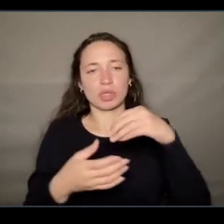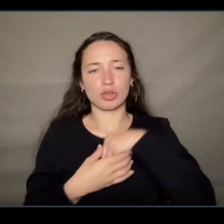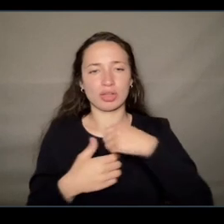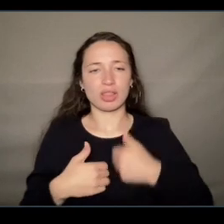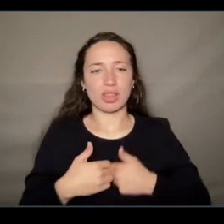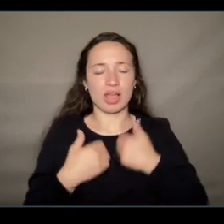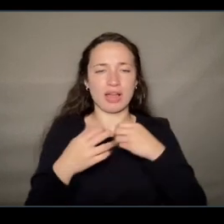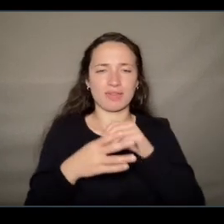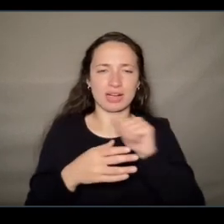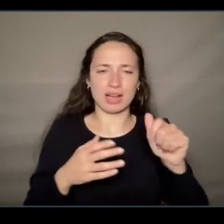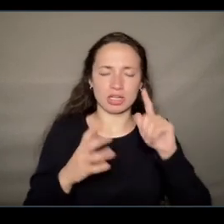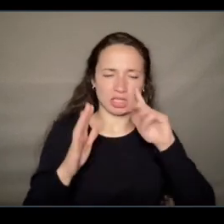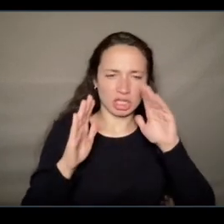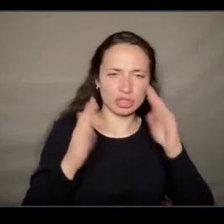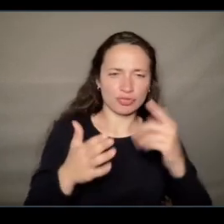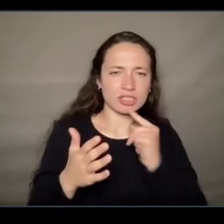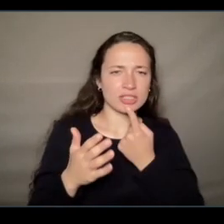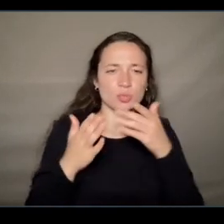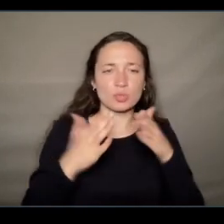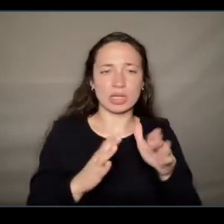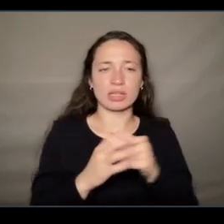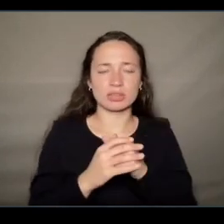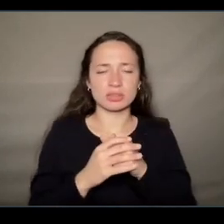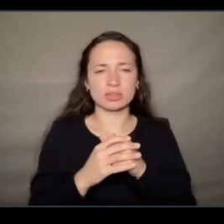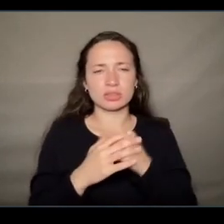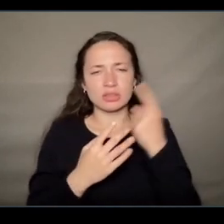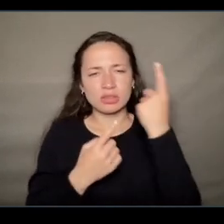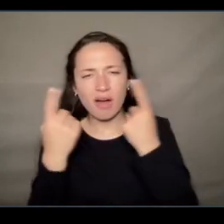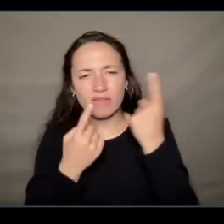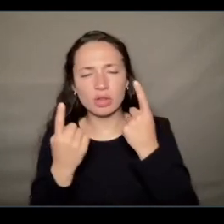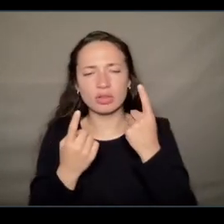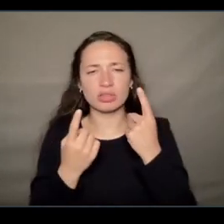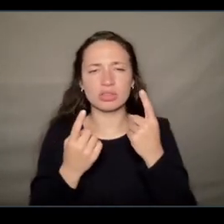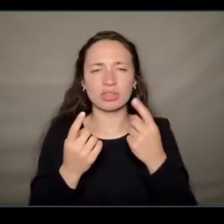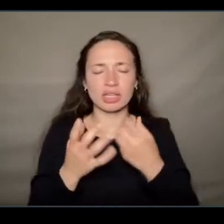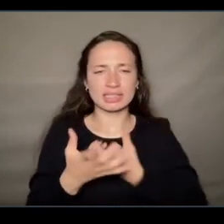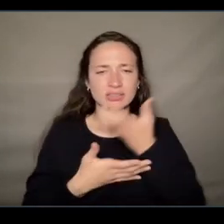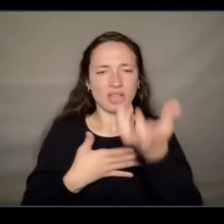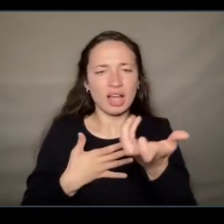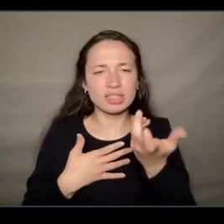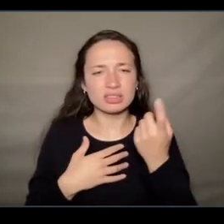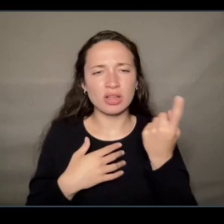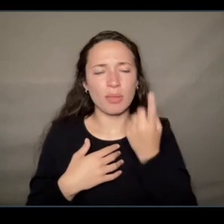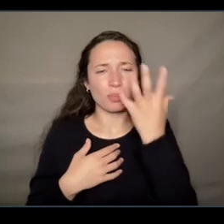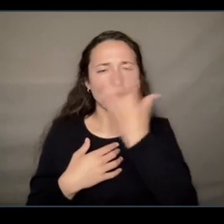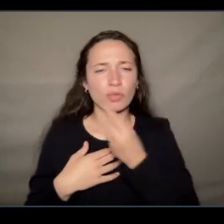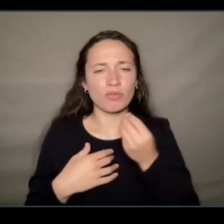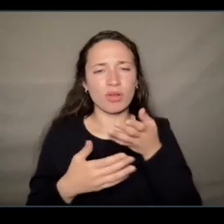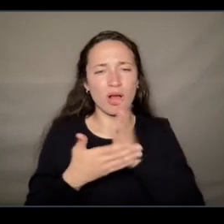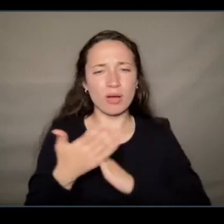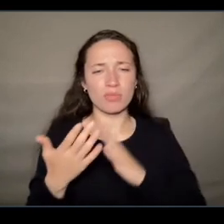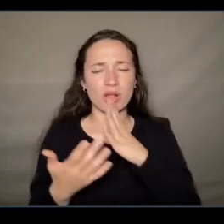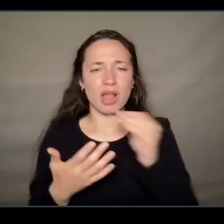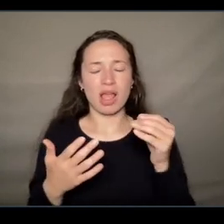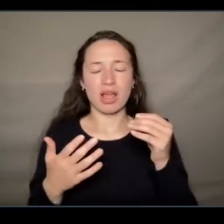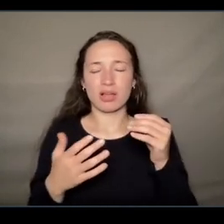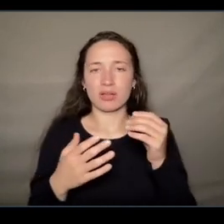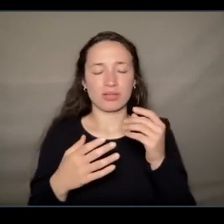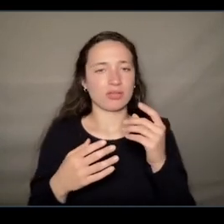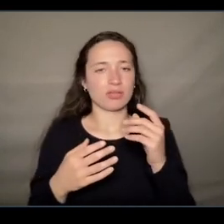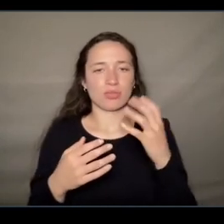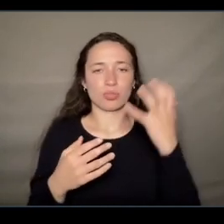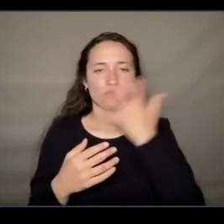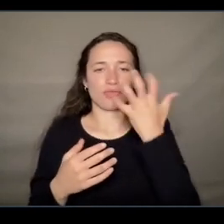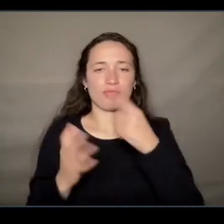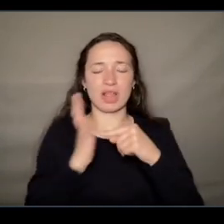life in a concentrated way, so deeply thoughtful, tender insights, always beautiful, humble, and